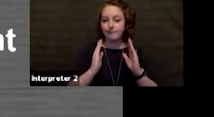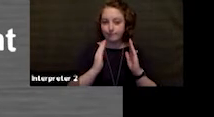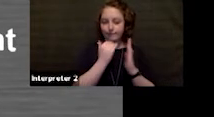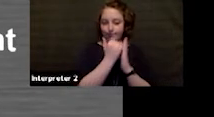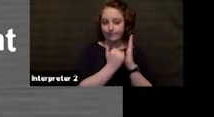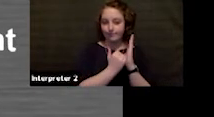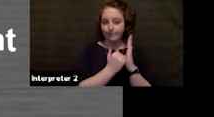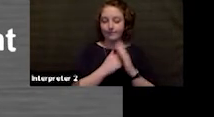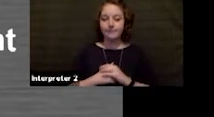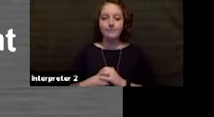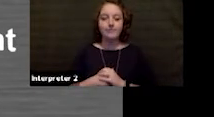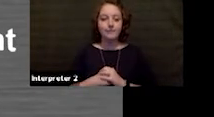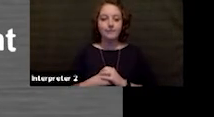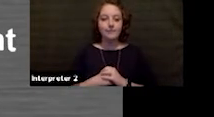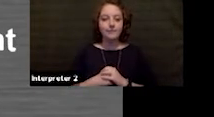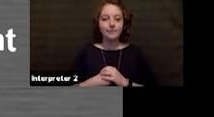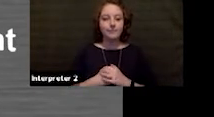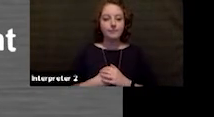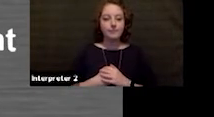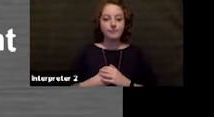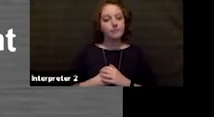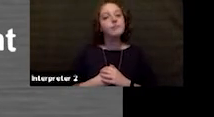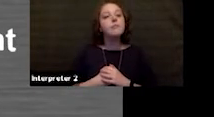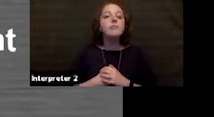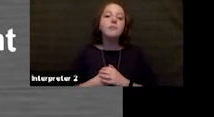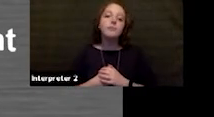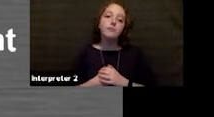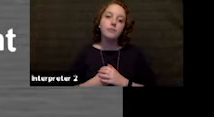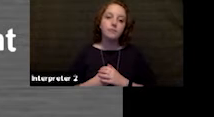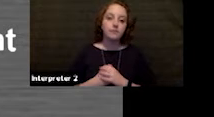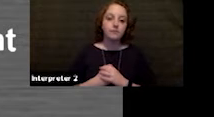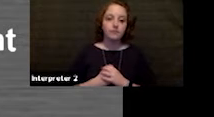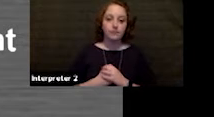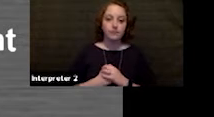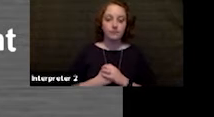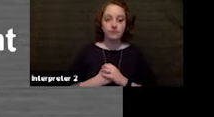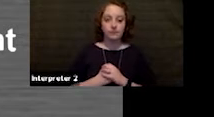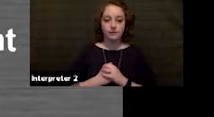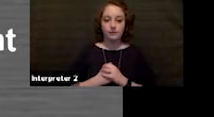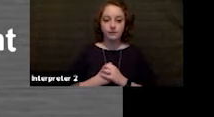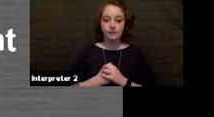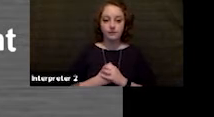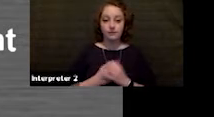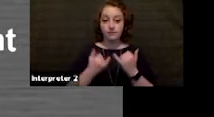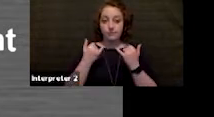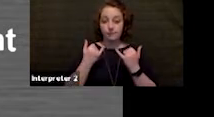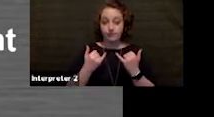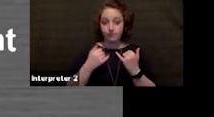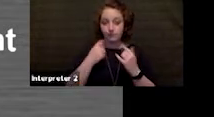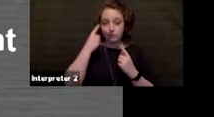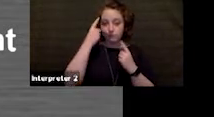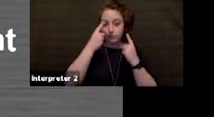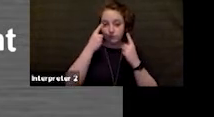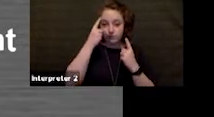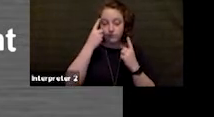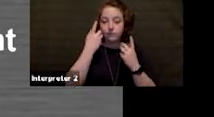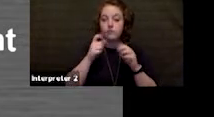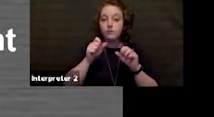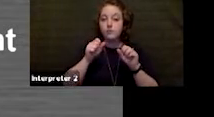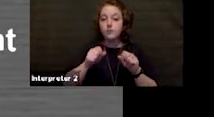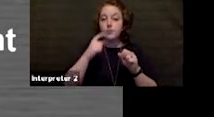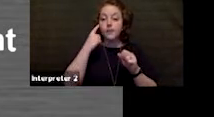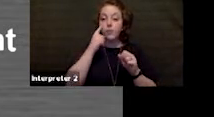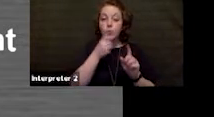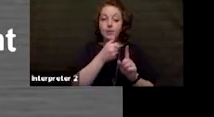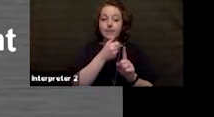Okay. All right. Now we're going to think about the ability to be self-directed, and we want students to be